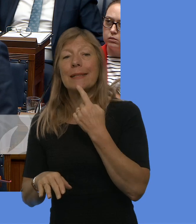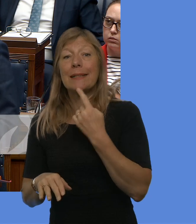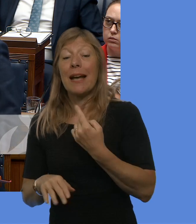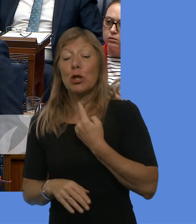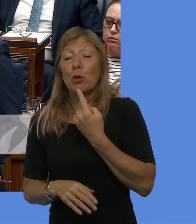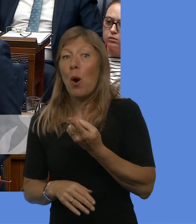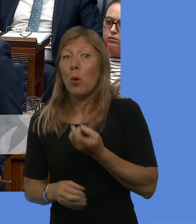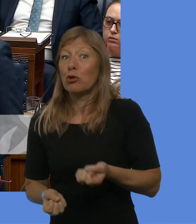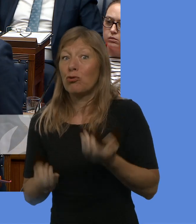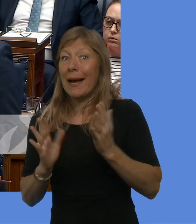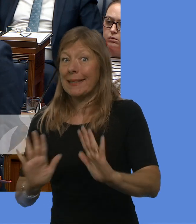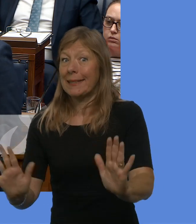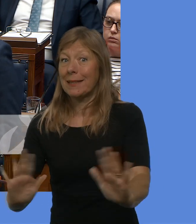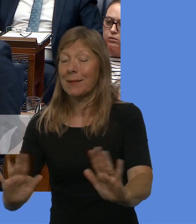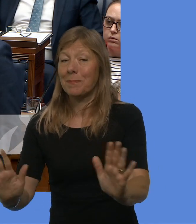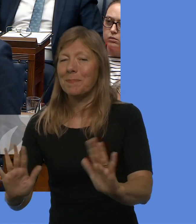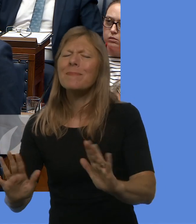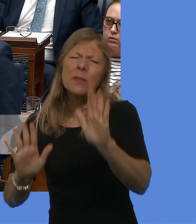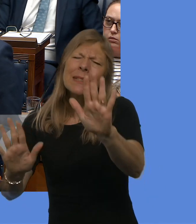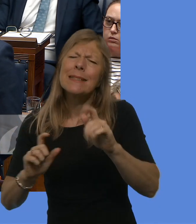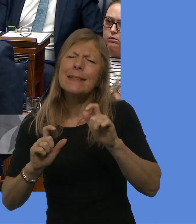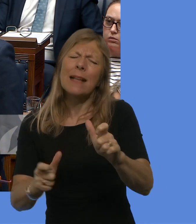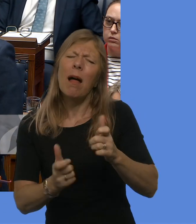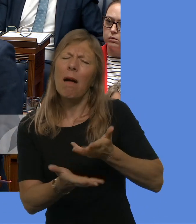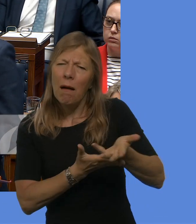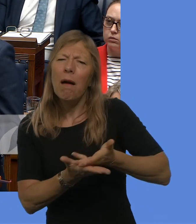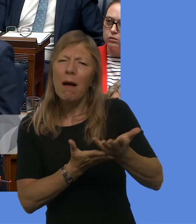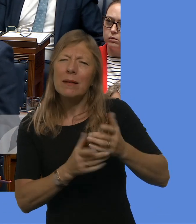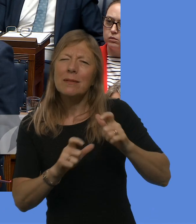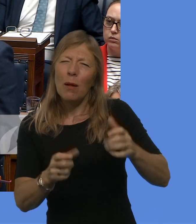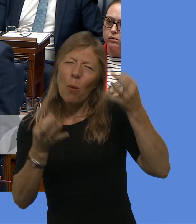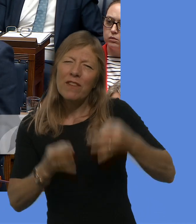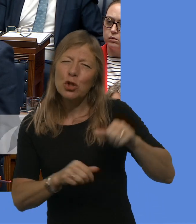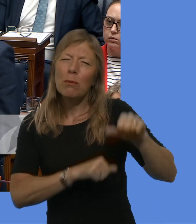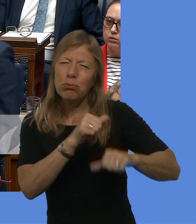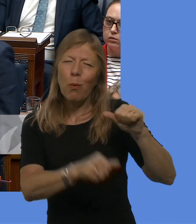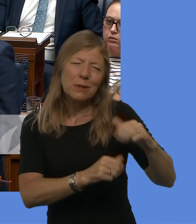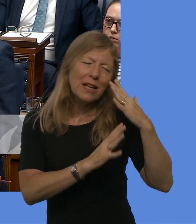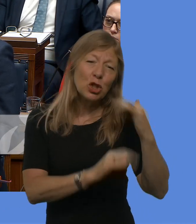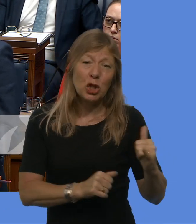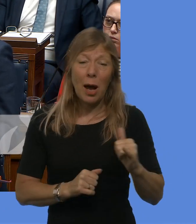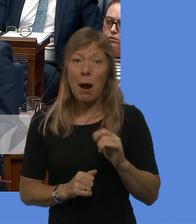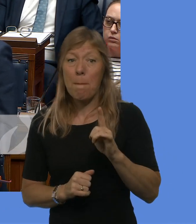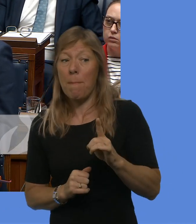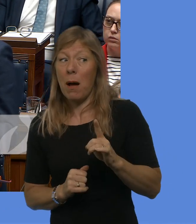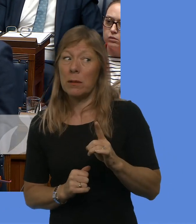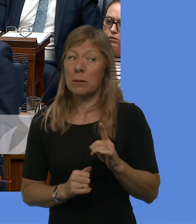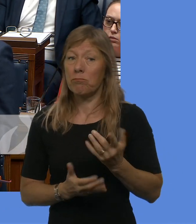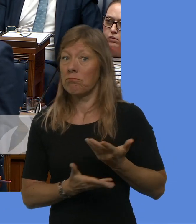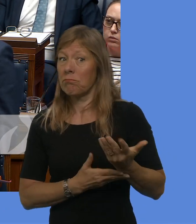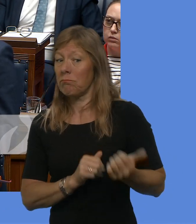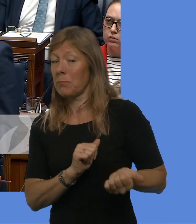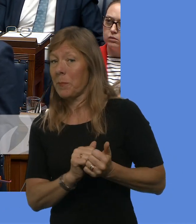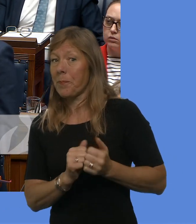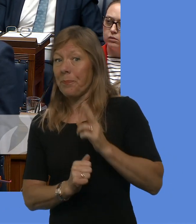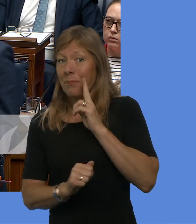tomorrow, but the unions are still going through officially their processes. But we are operating now on the assumption that schools will be able to